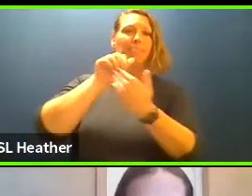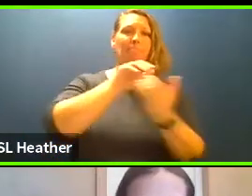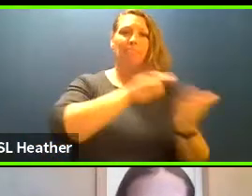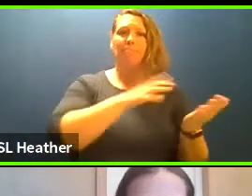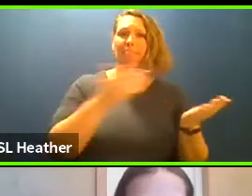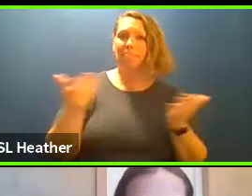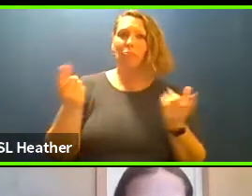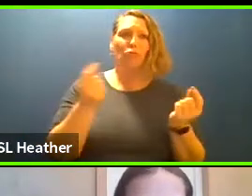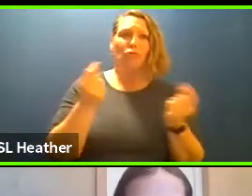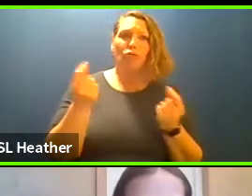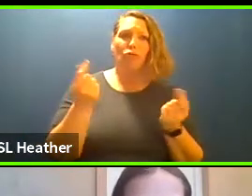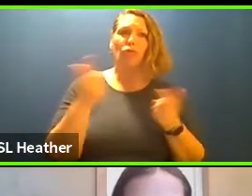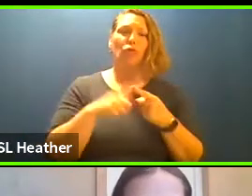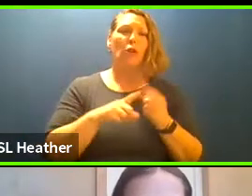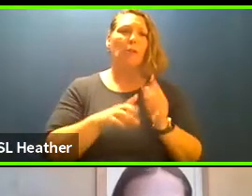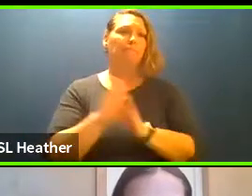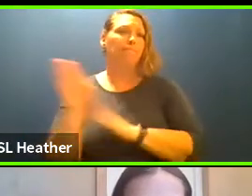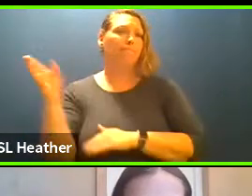disparities.